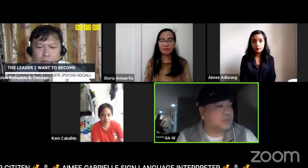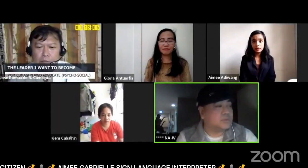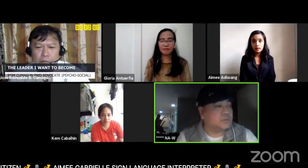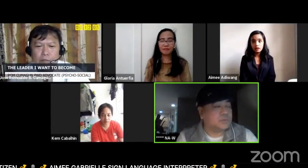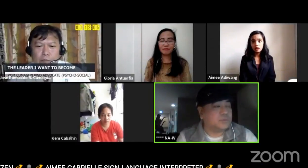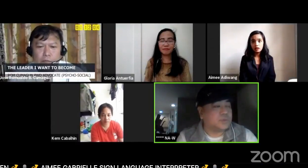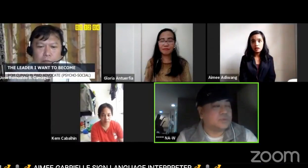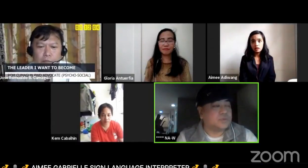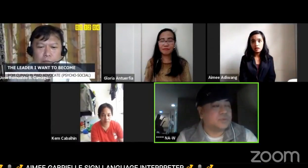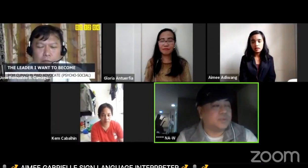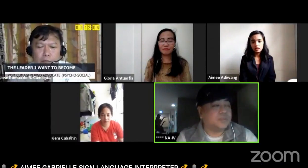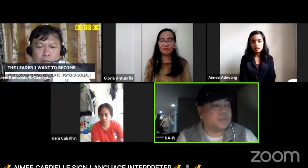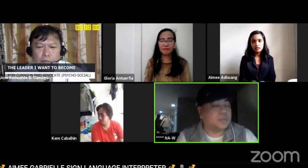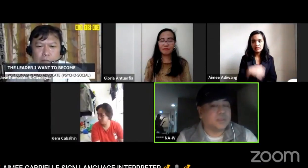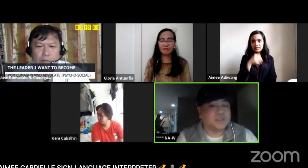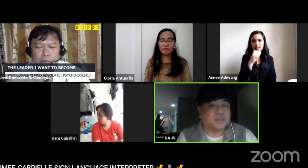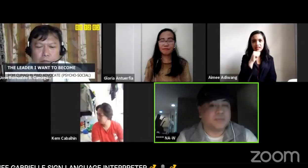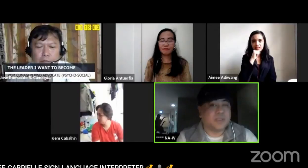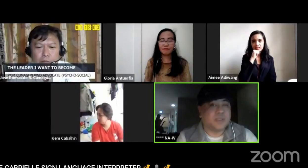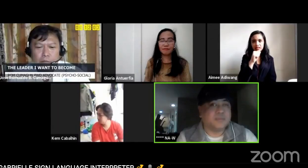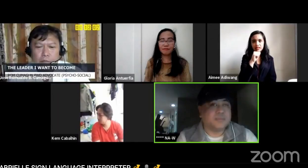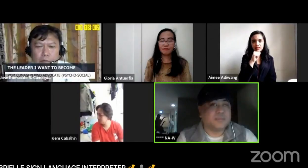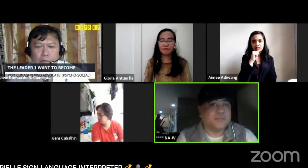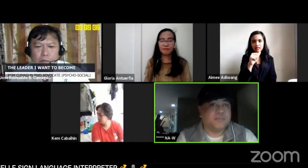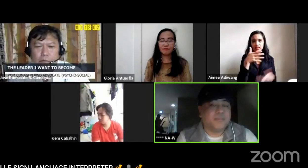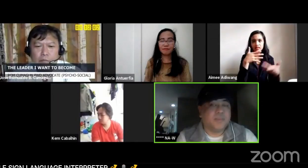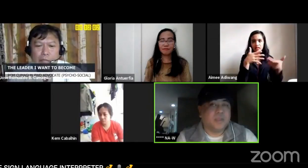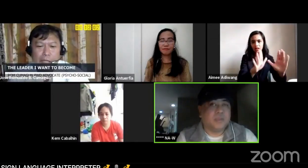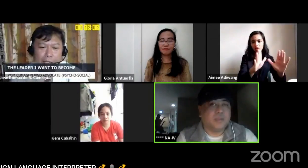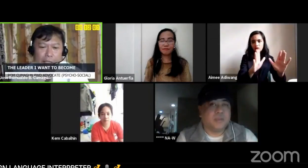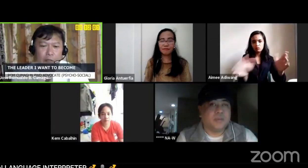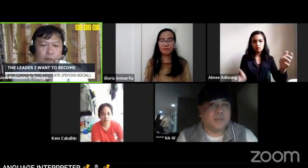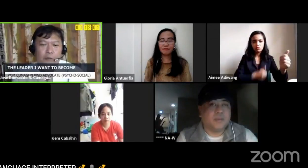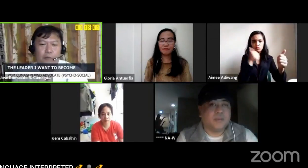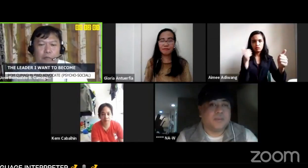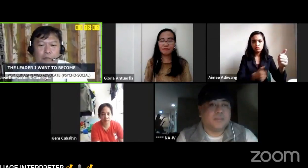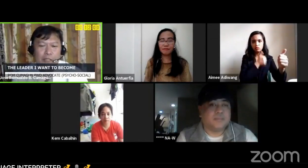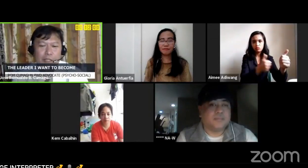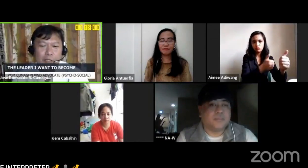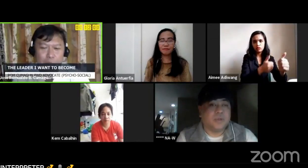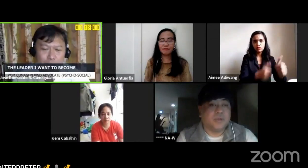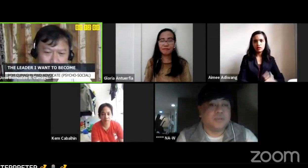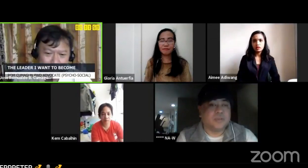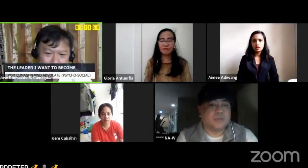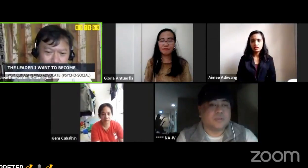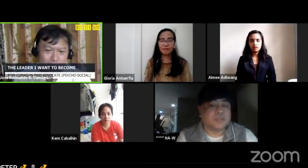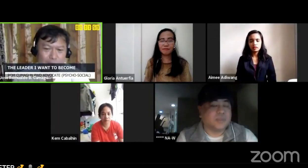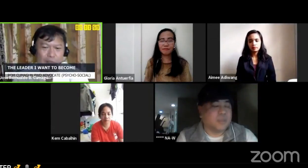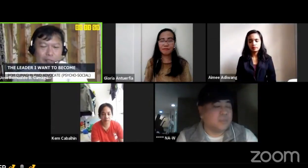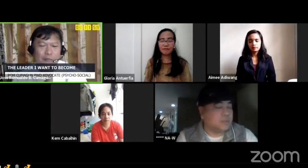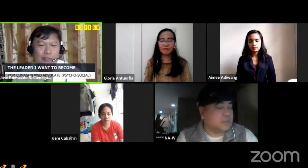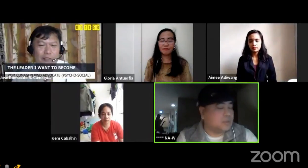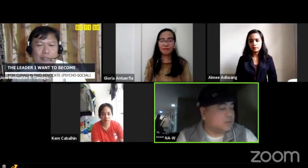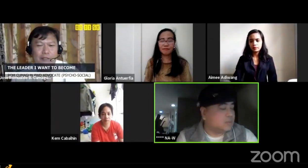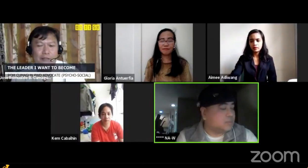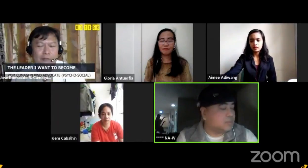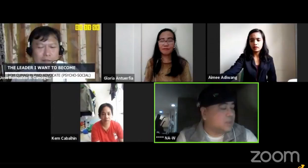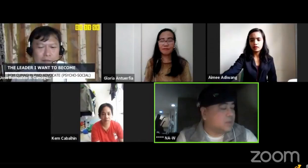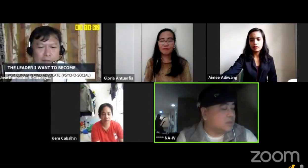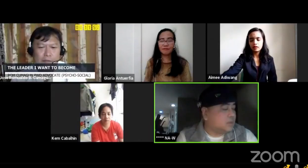don't allow me to pursue them all at the same time. May I know, may the Oh, group know kasi when